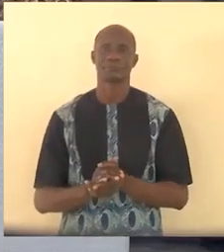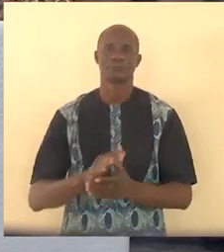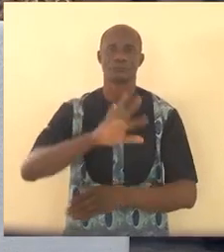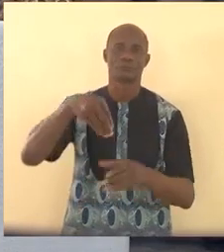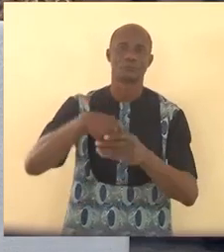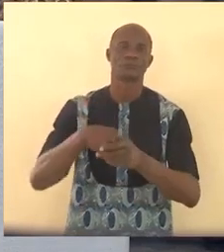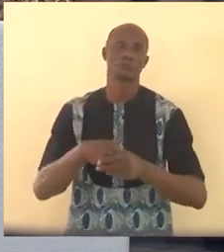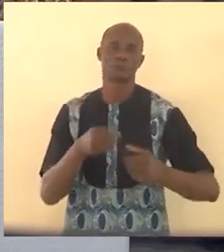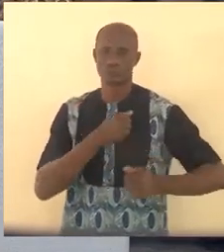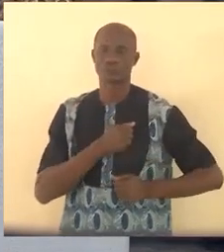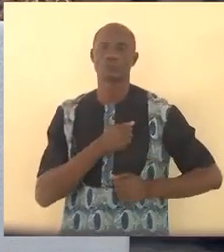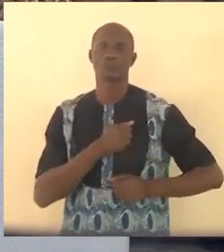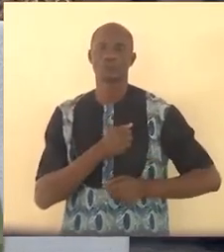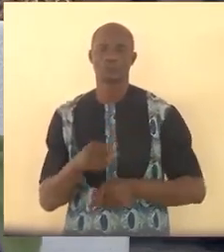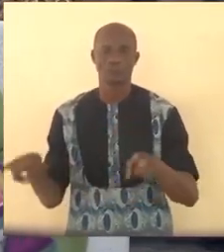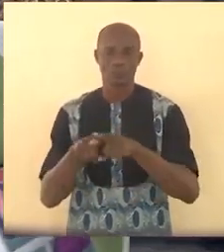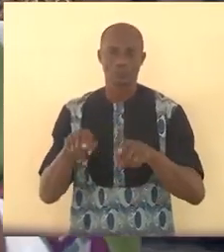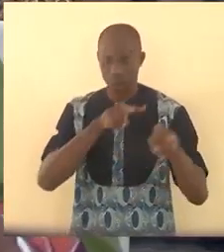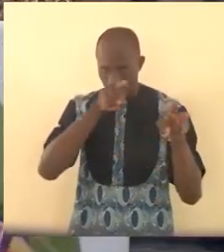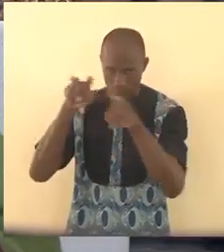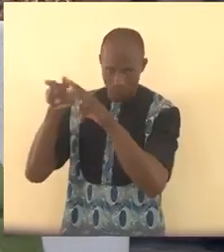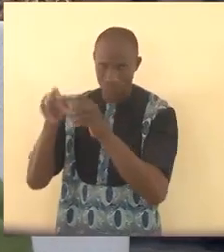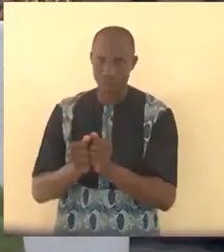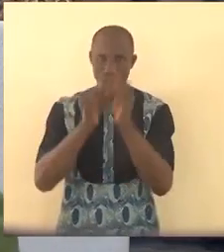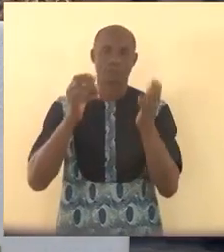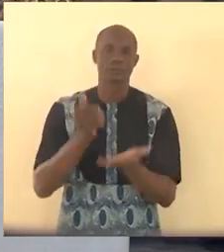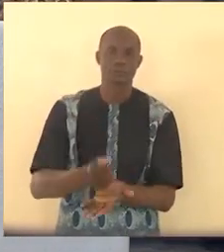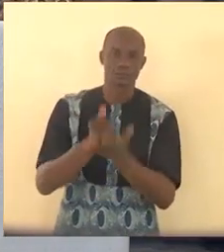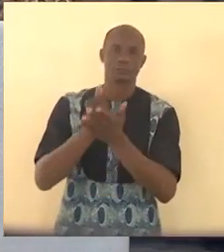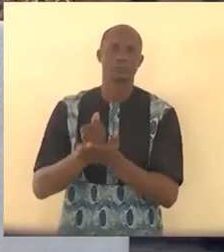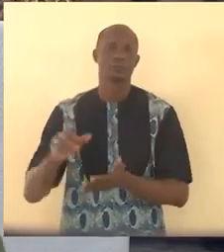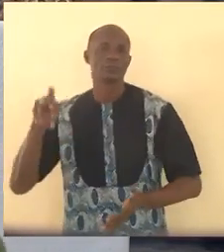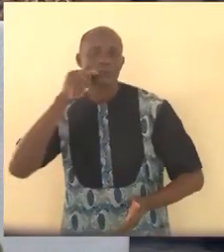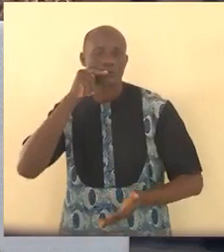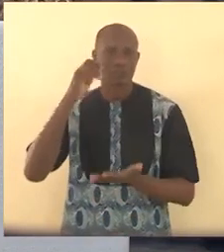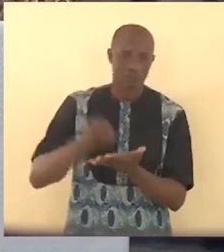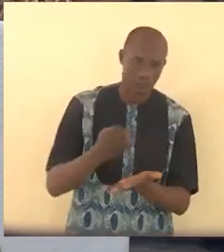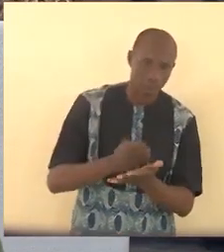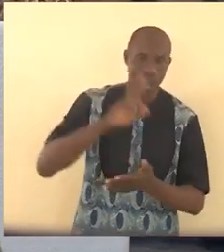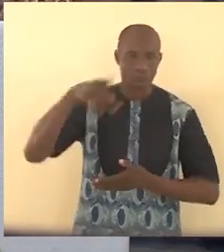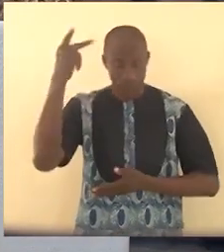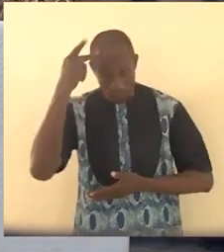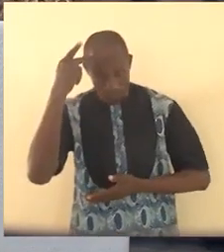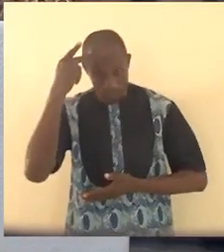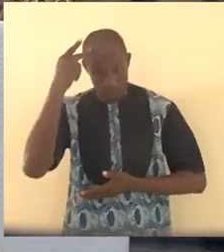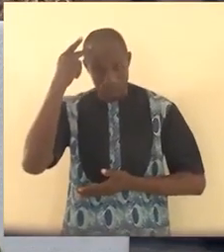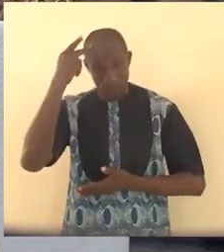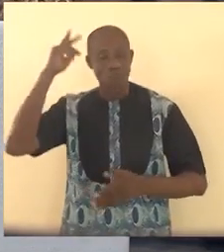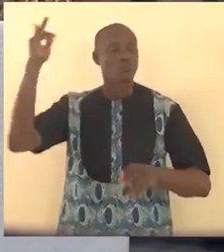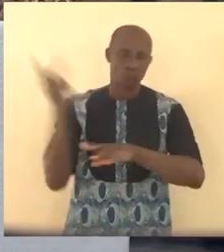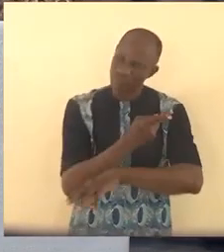including security agencies, as we all watch helplessly Nigeria's economic, political, and security situation